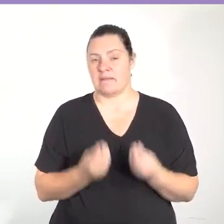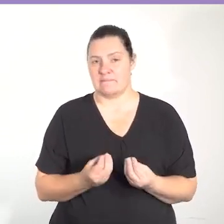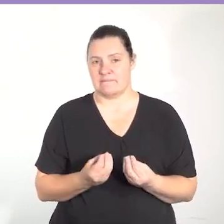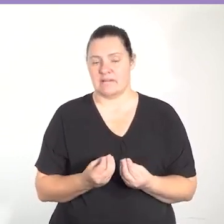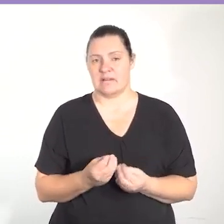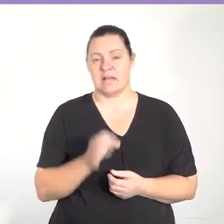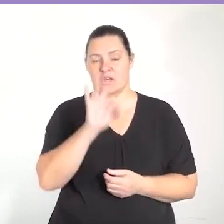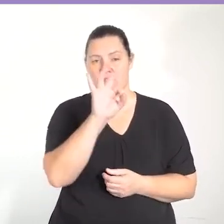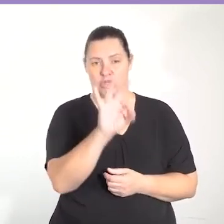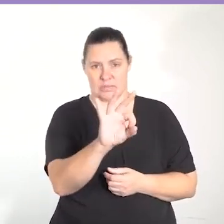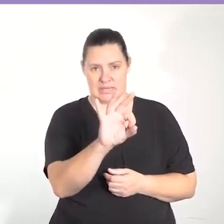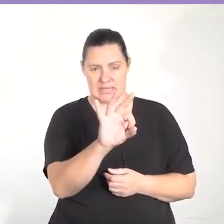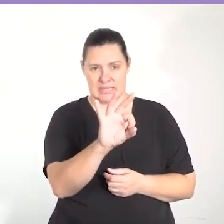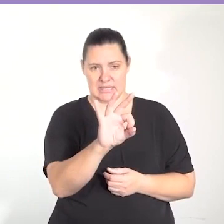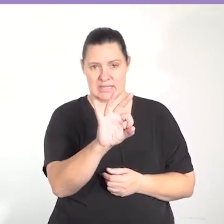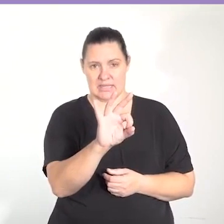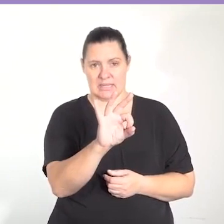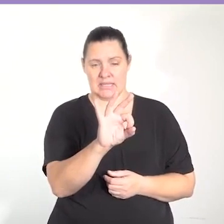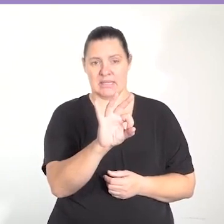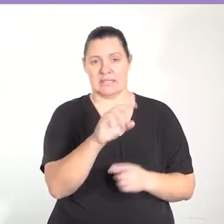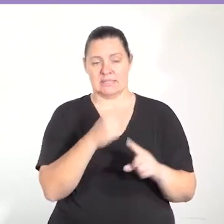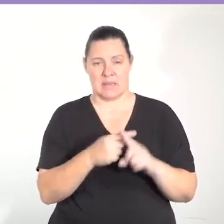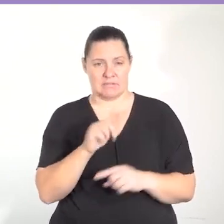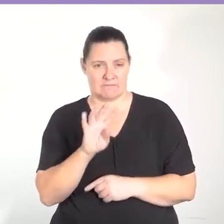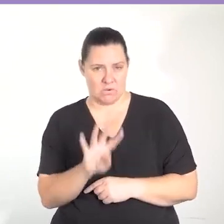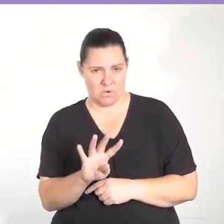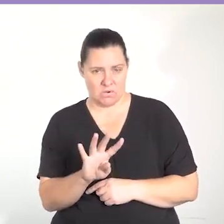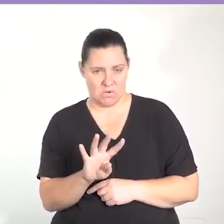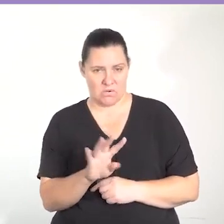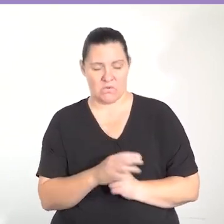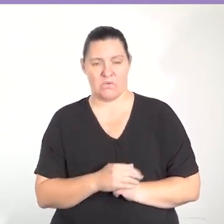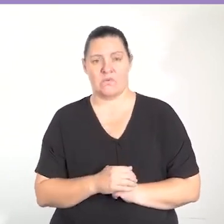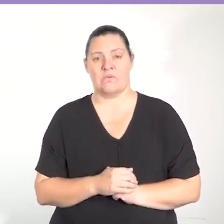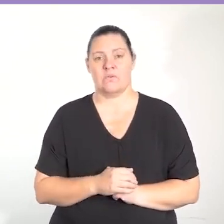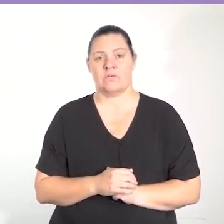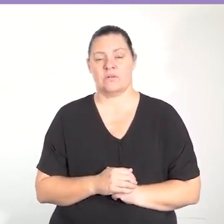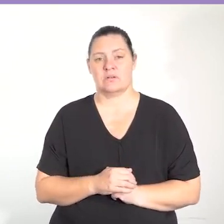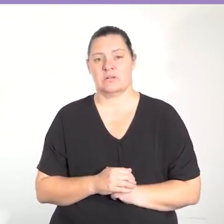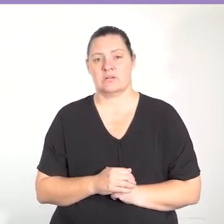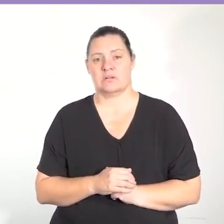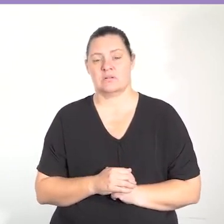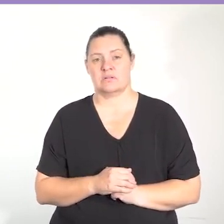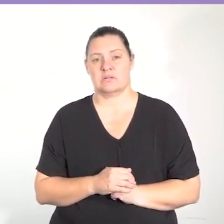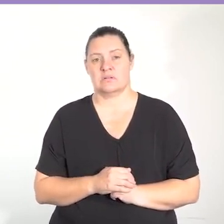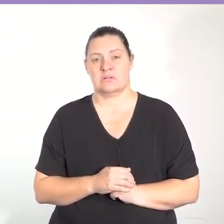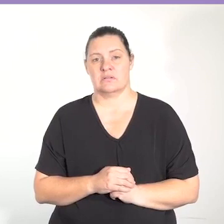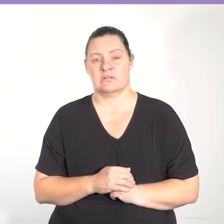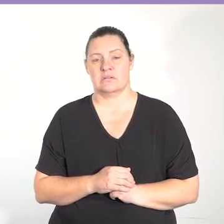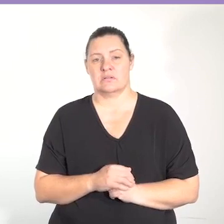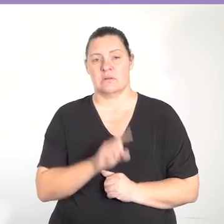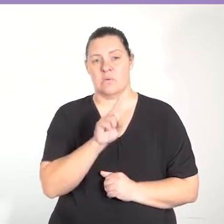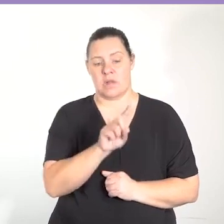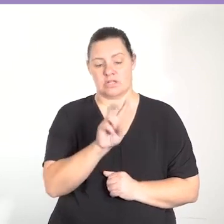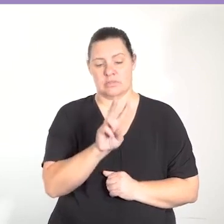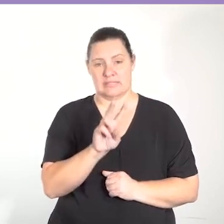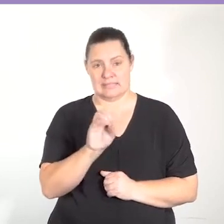Then we have 3 tens multiplied by 4. So that is 30 multiplied by 4. 30 multiplied by 4